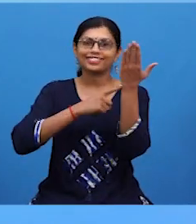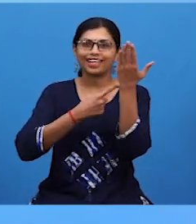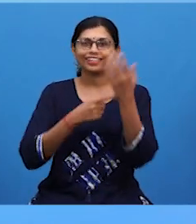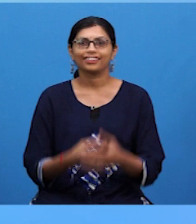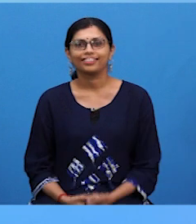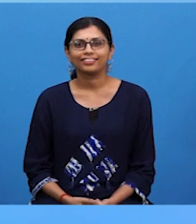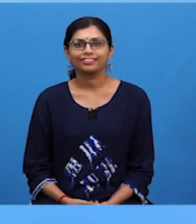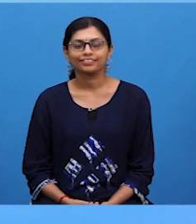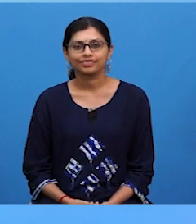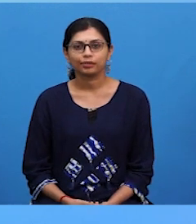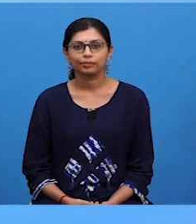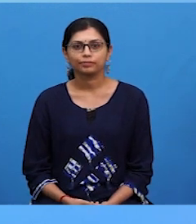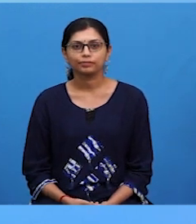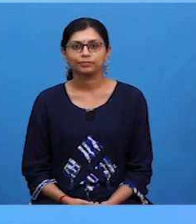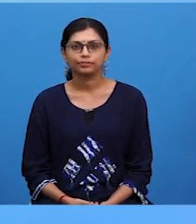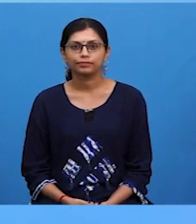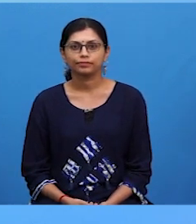started.